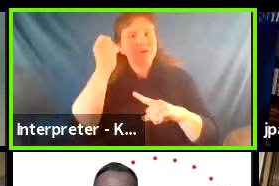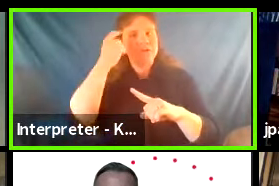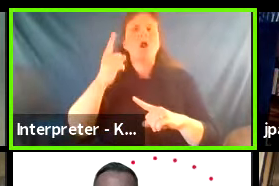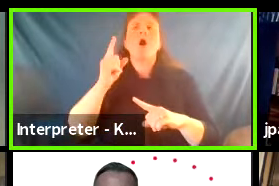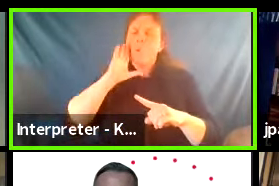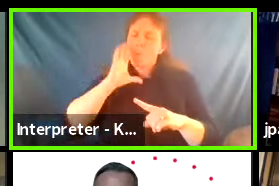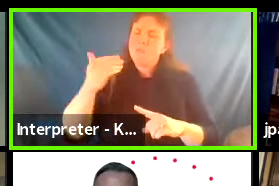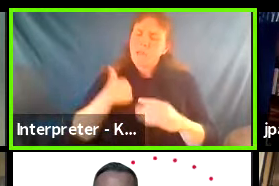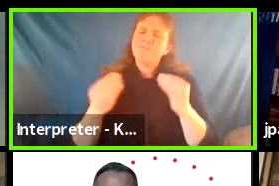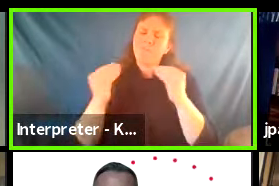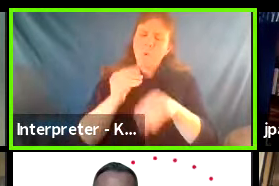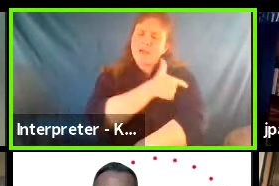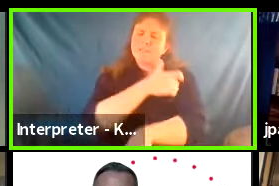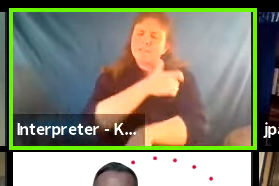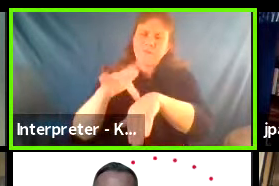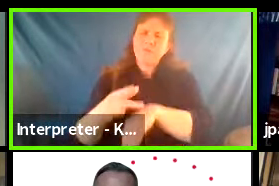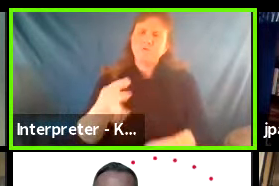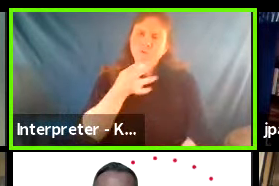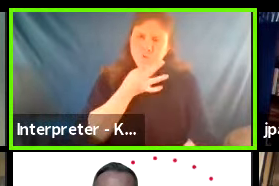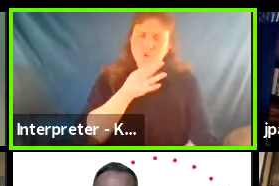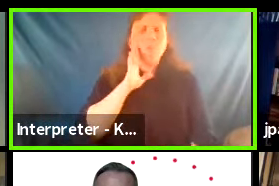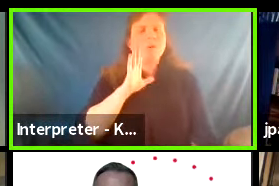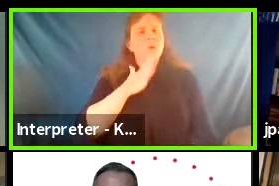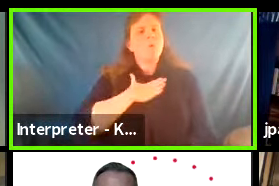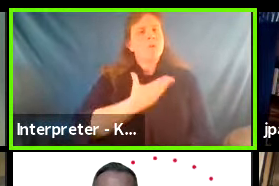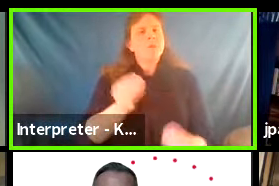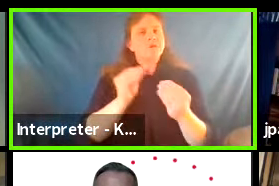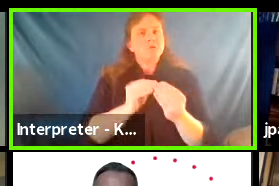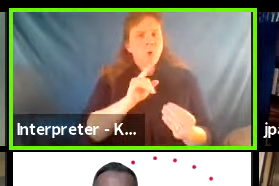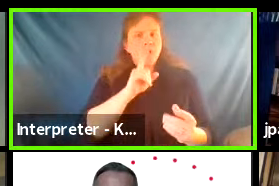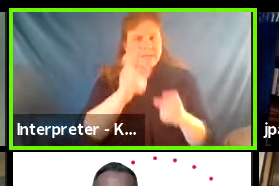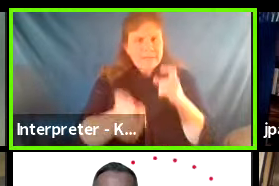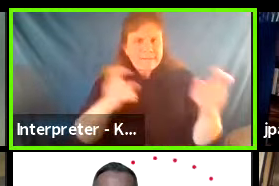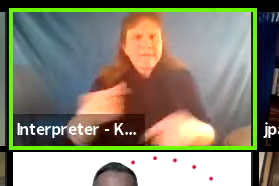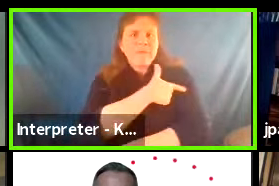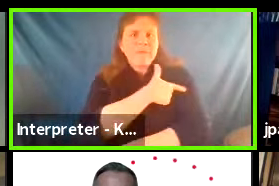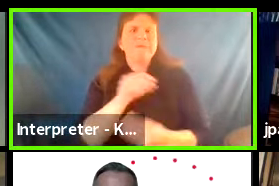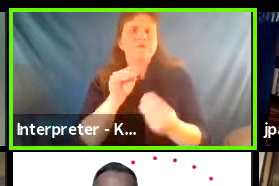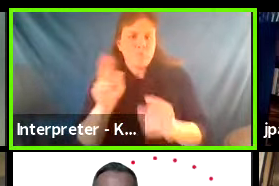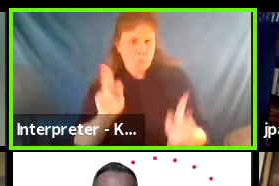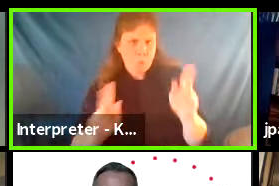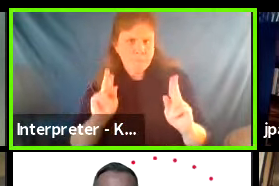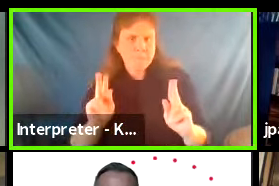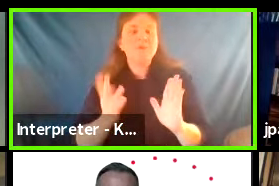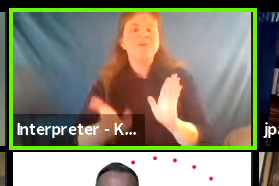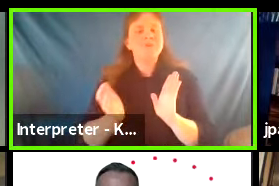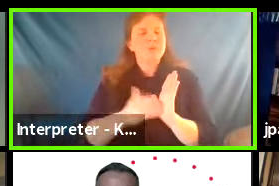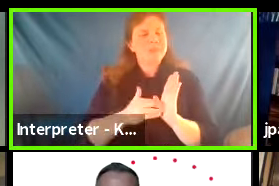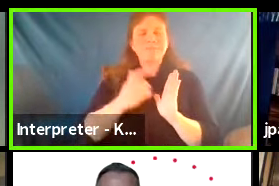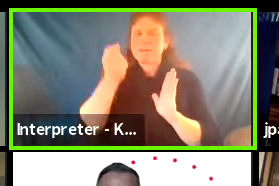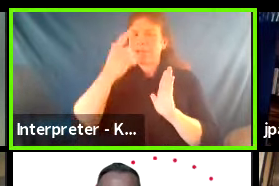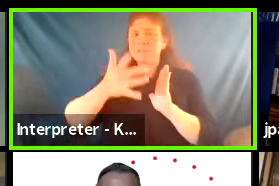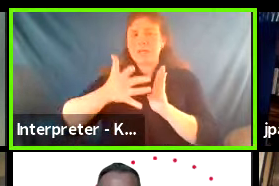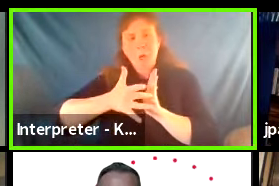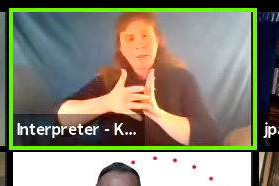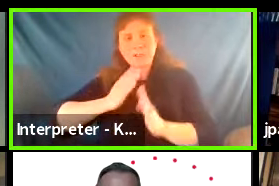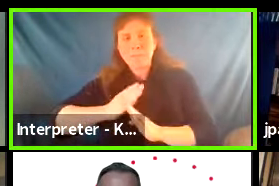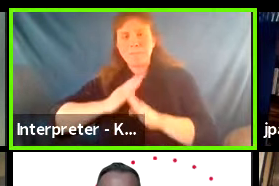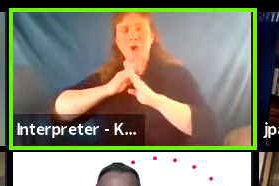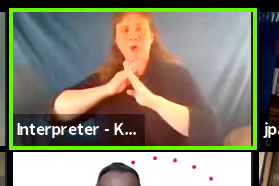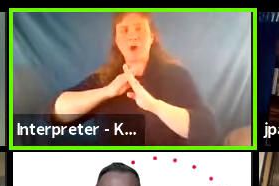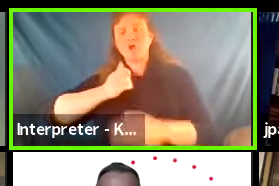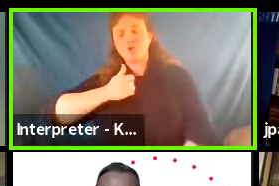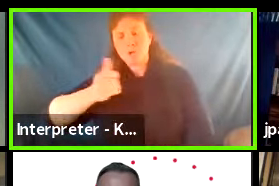equity is as much about the logistics within these categories of technology and transportation and other barriers as it is with these